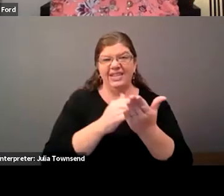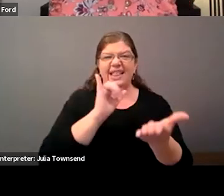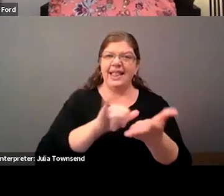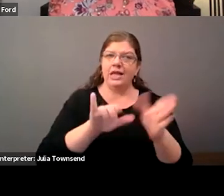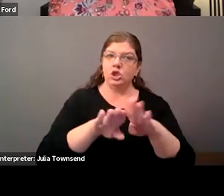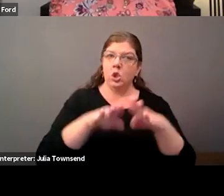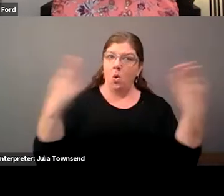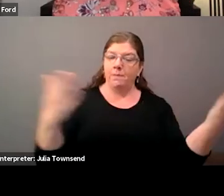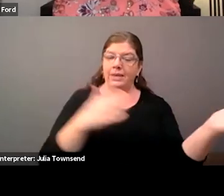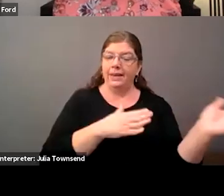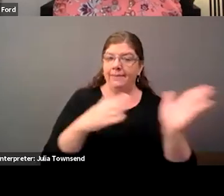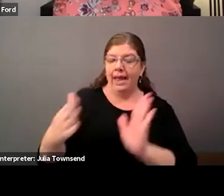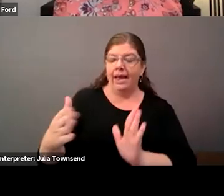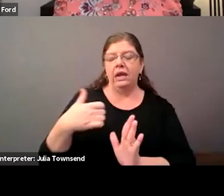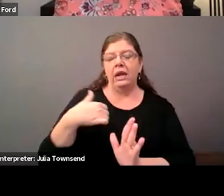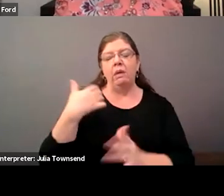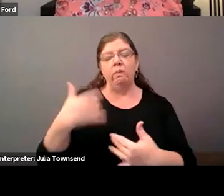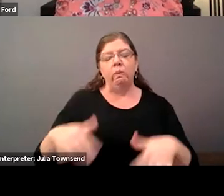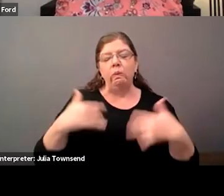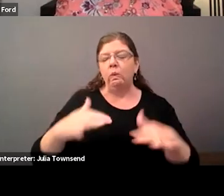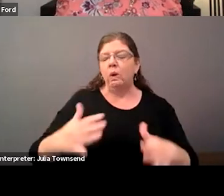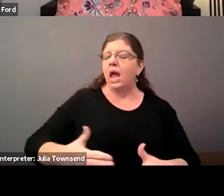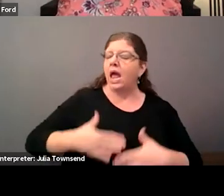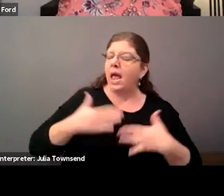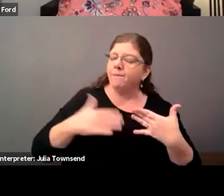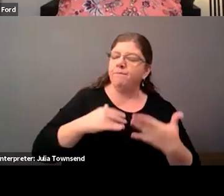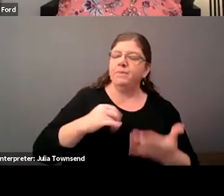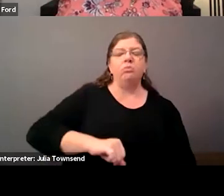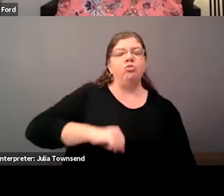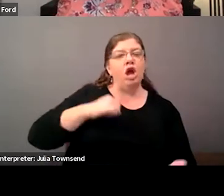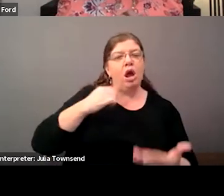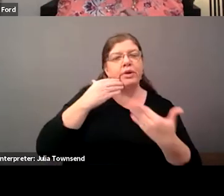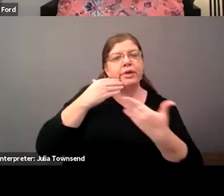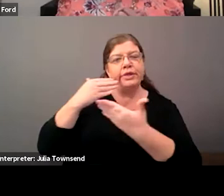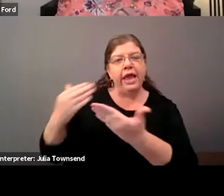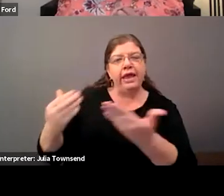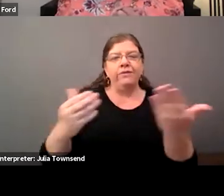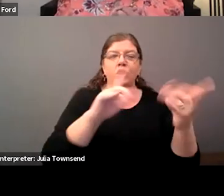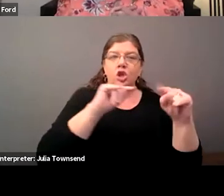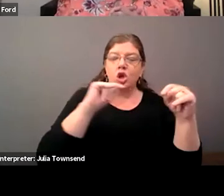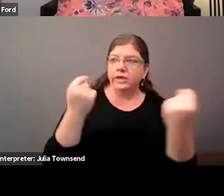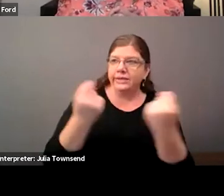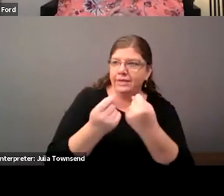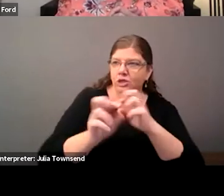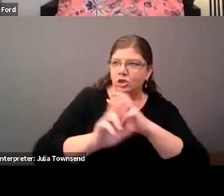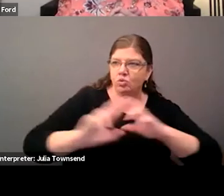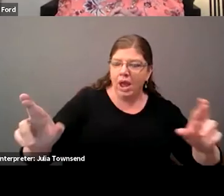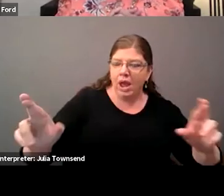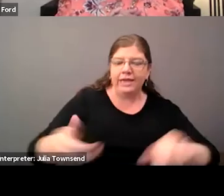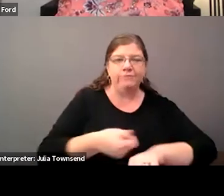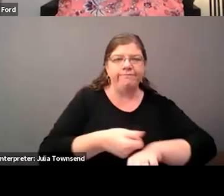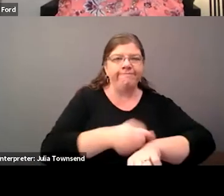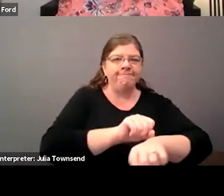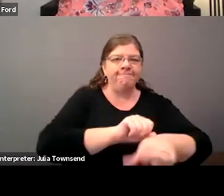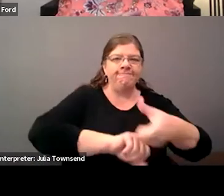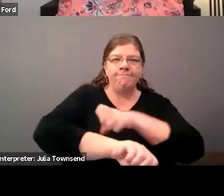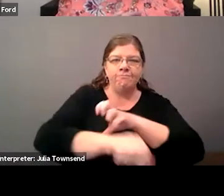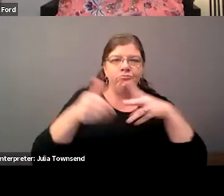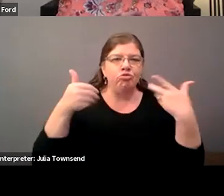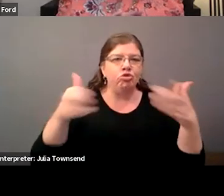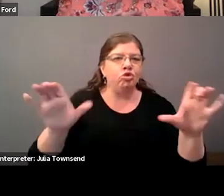i'm so happy i'm so proud and thankful that our team is ready to do that so the bottom line